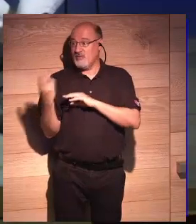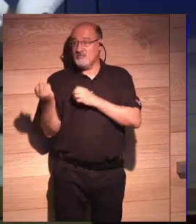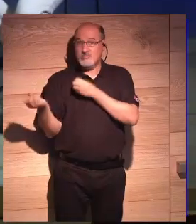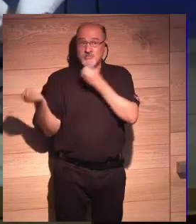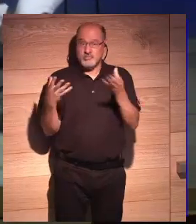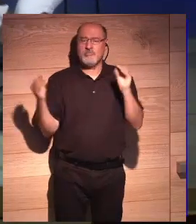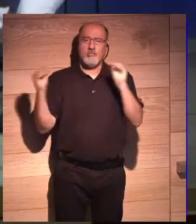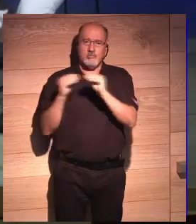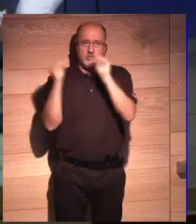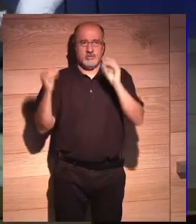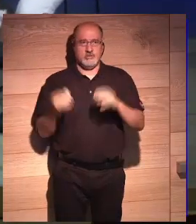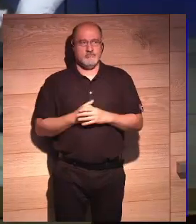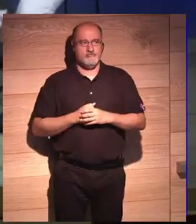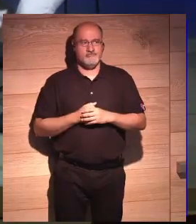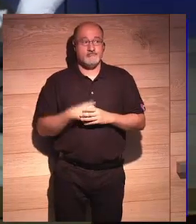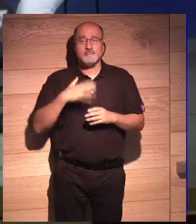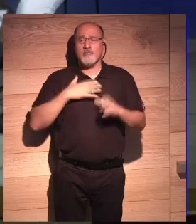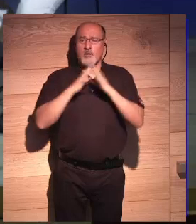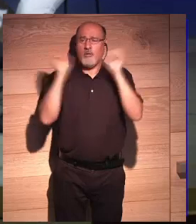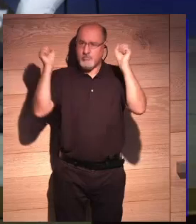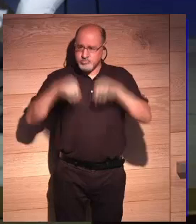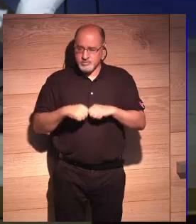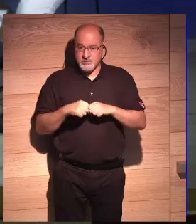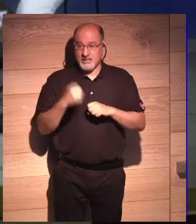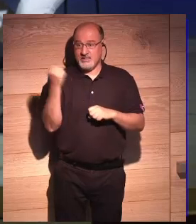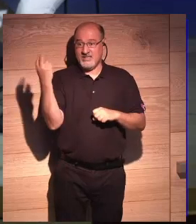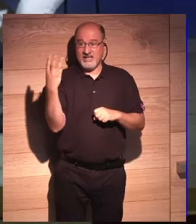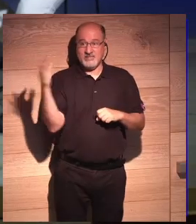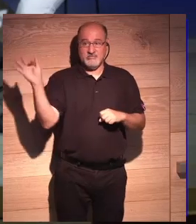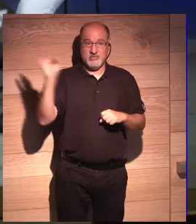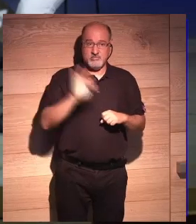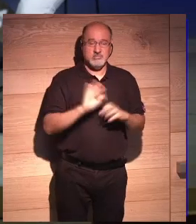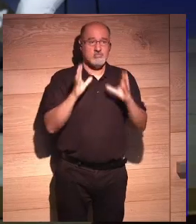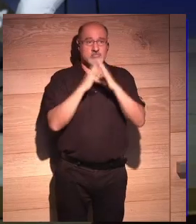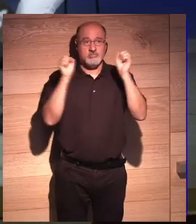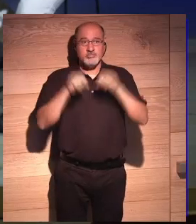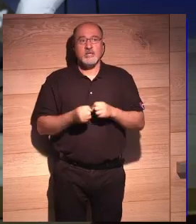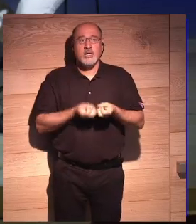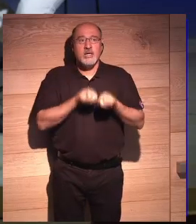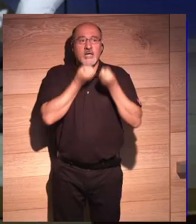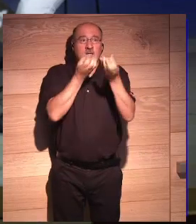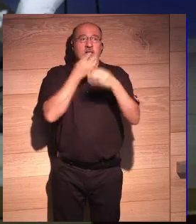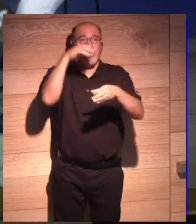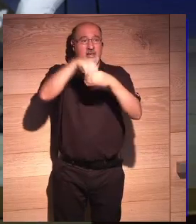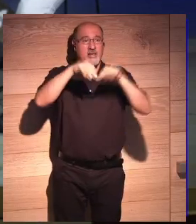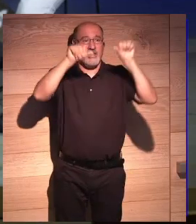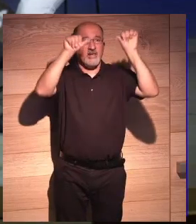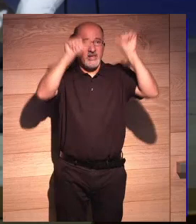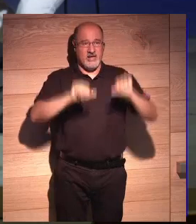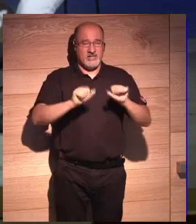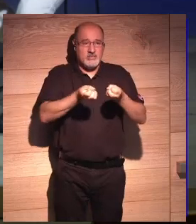that? No, I fully agree with what the three of them have said. I think that